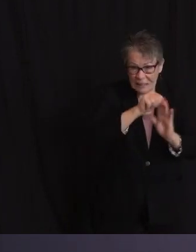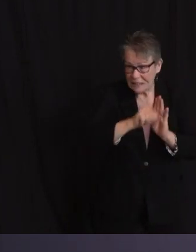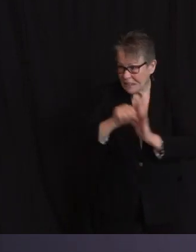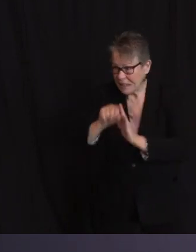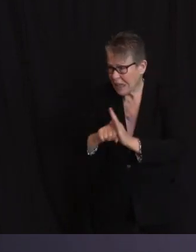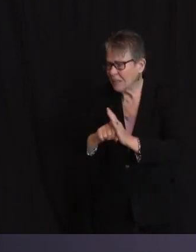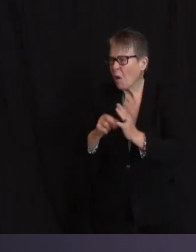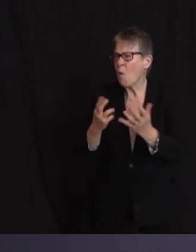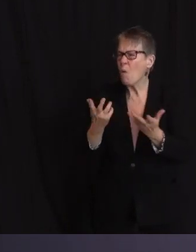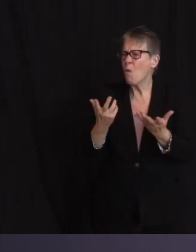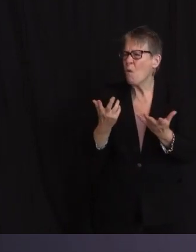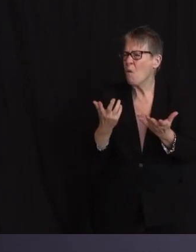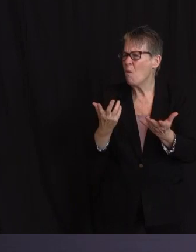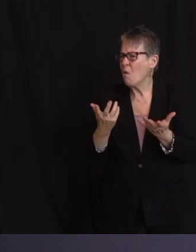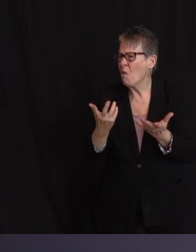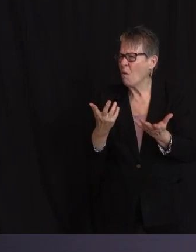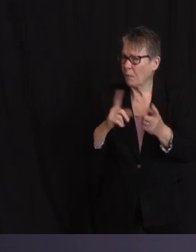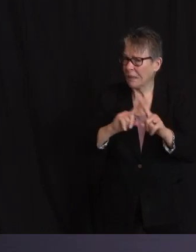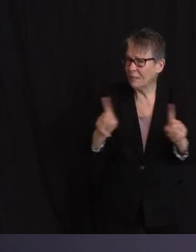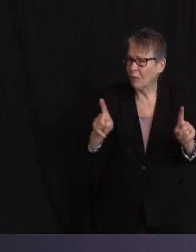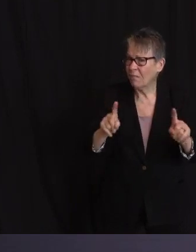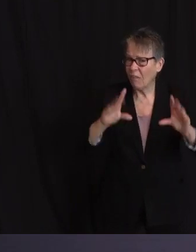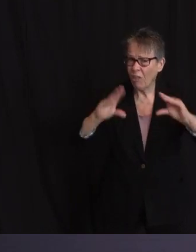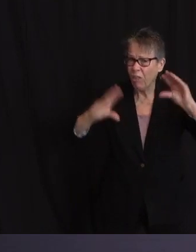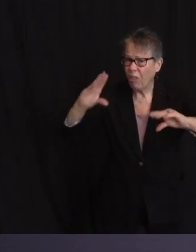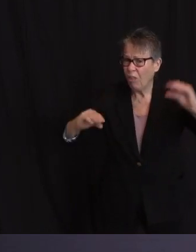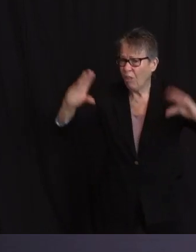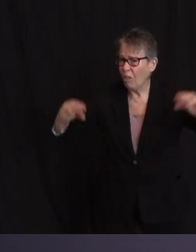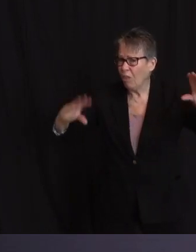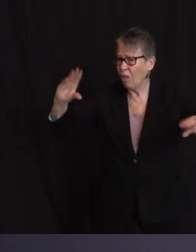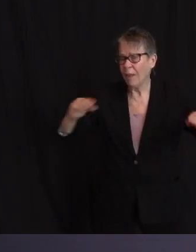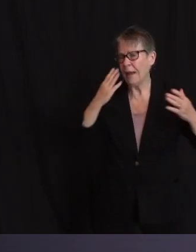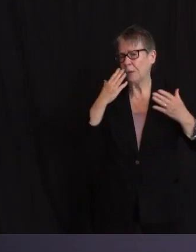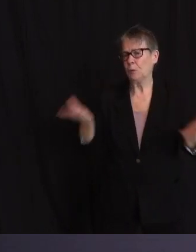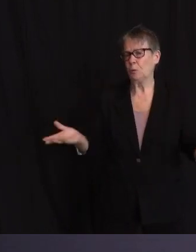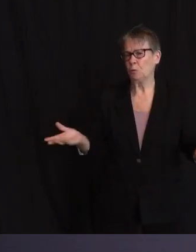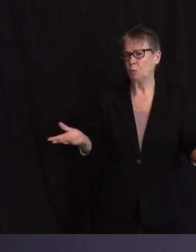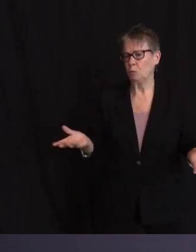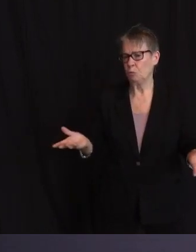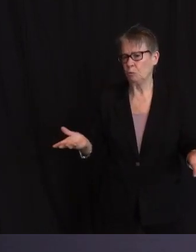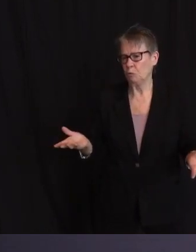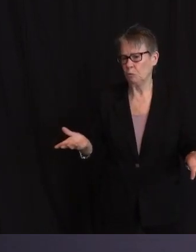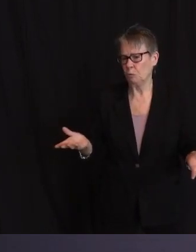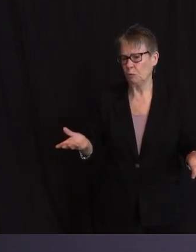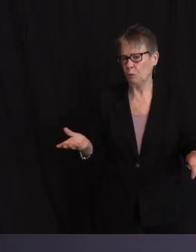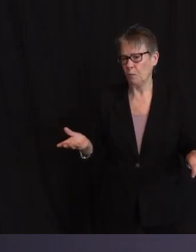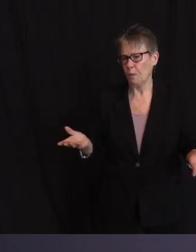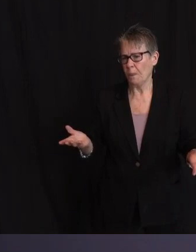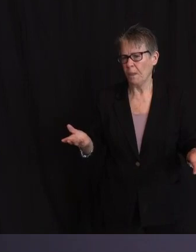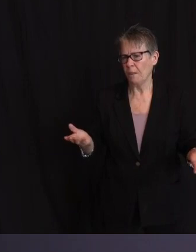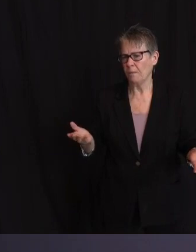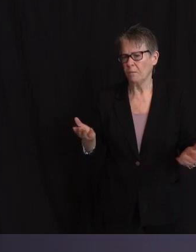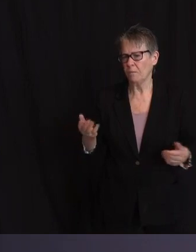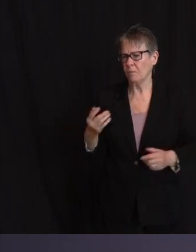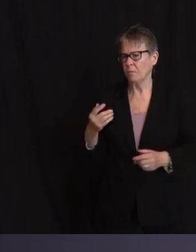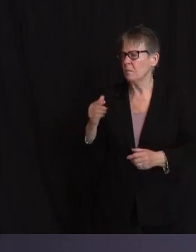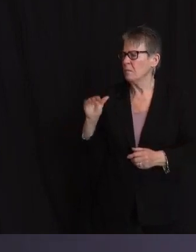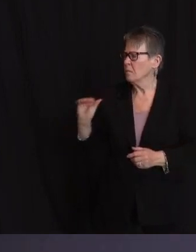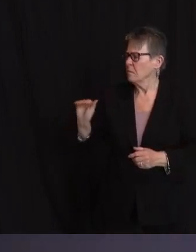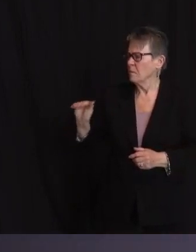it's a sufficient amount of support. Judy, any comment on why Vineland might be different from Paramus